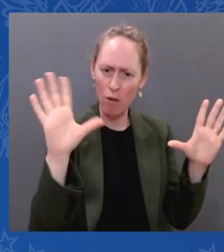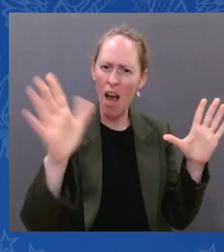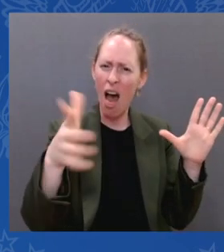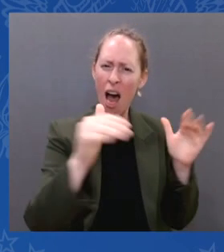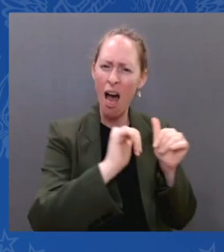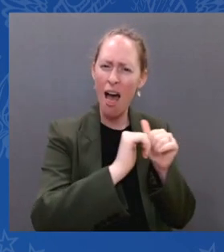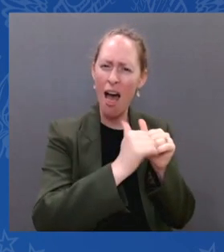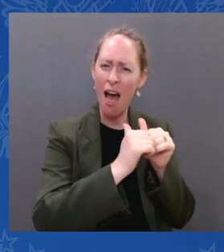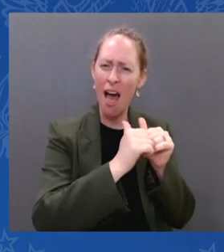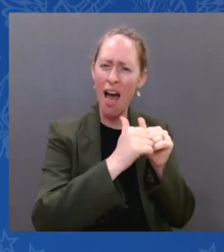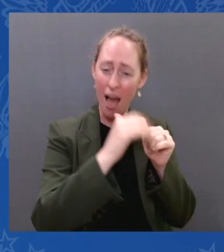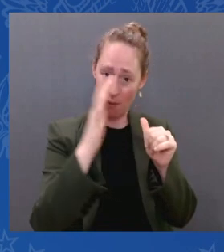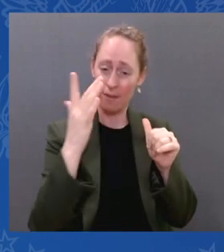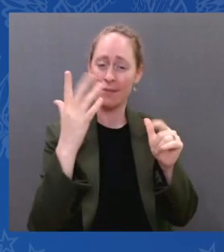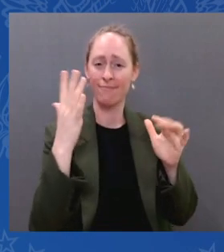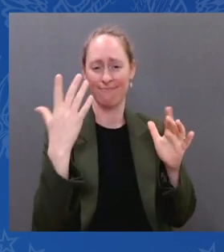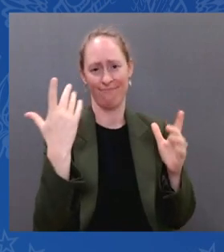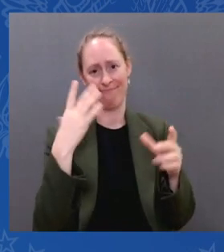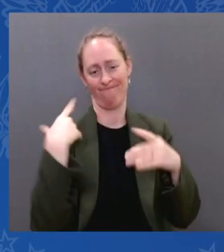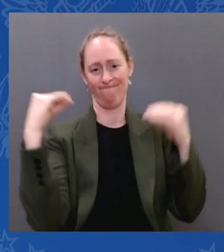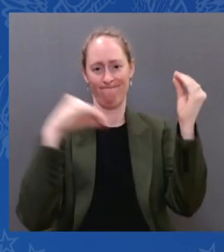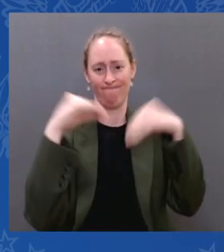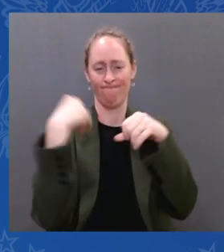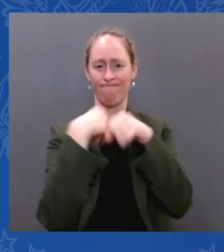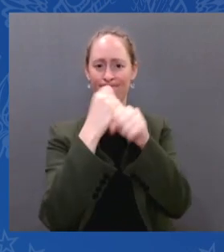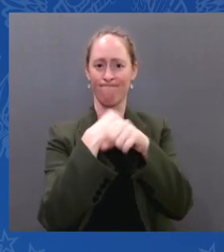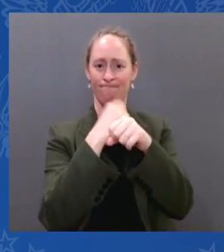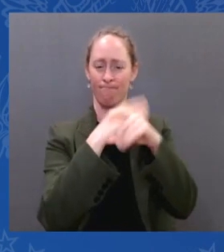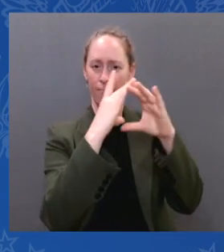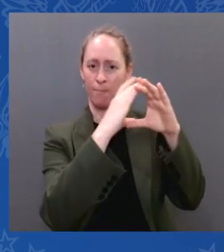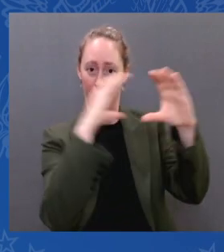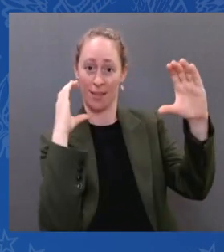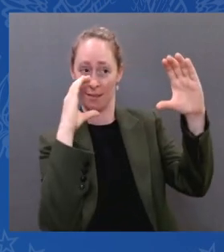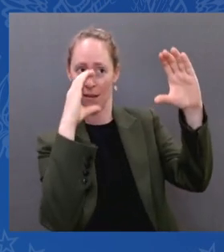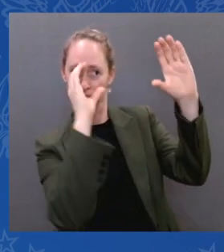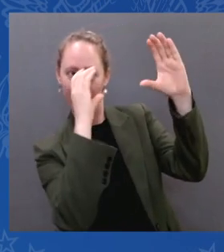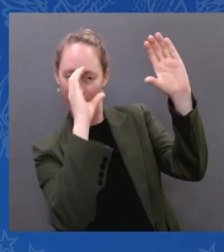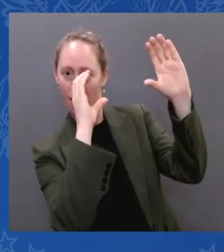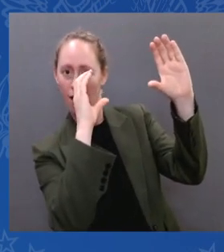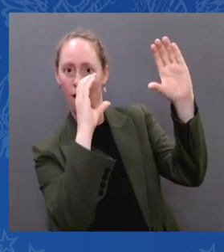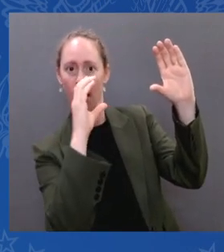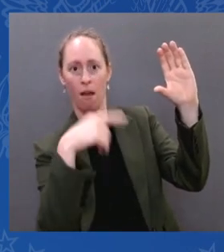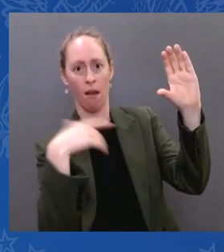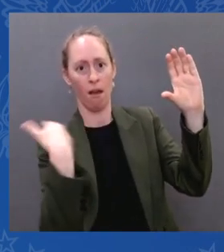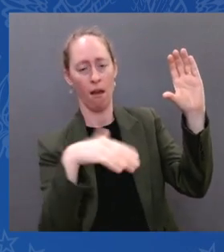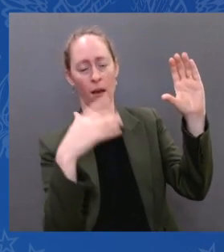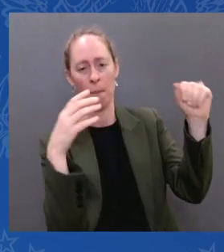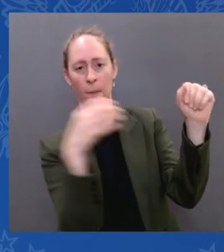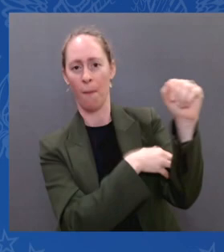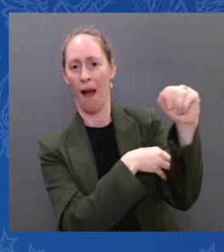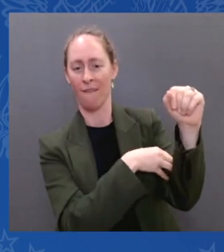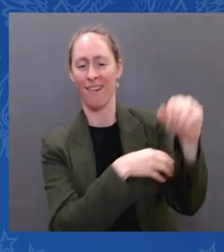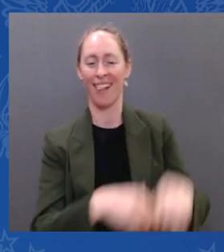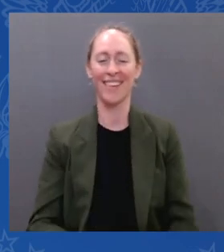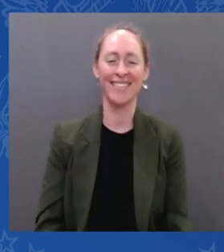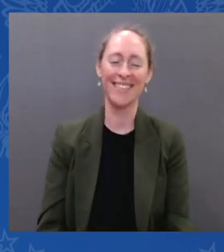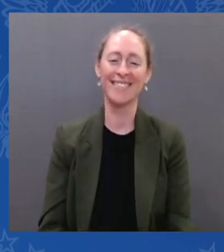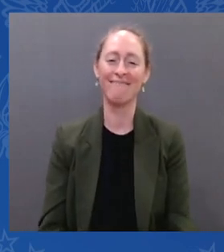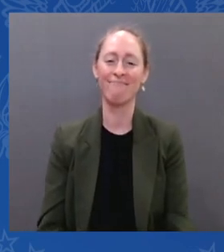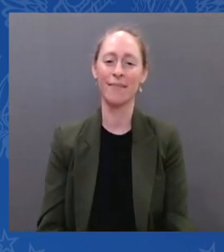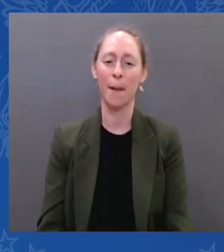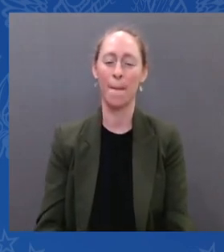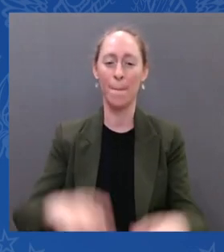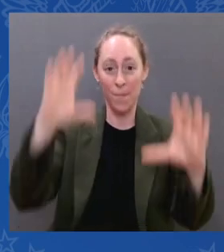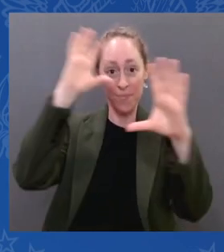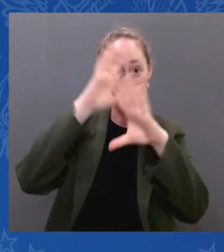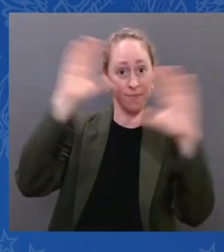and a vice president who have charged the entire Biden-Harris administration with leading with the science and who believe deeply in the power